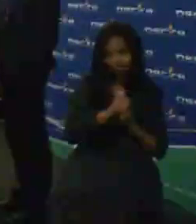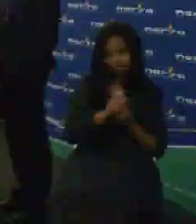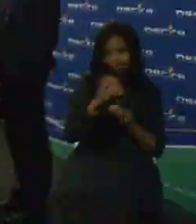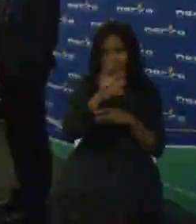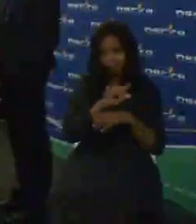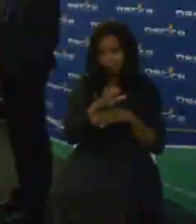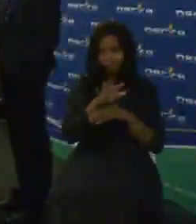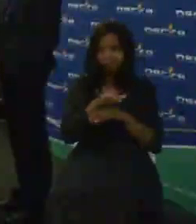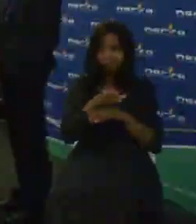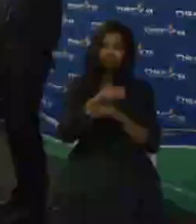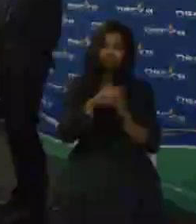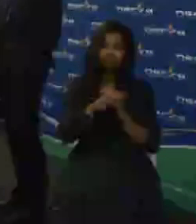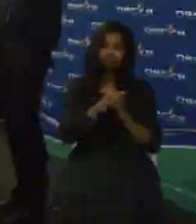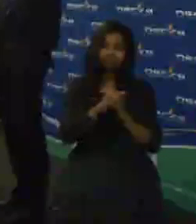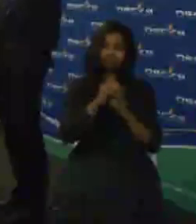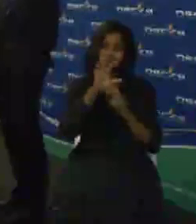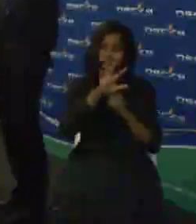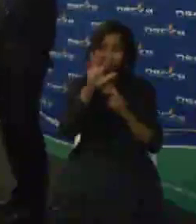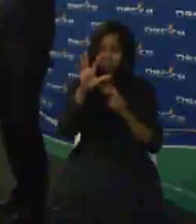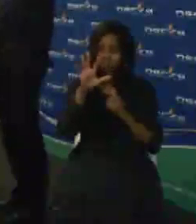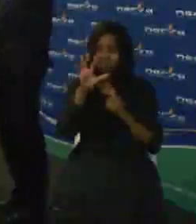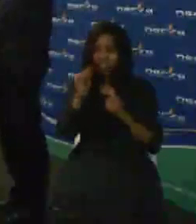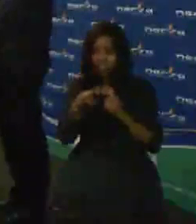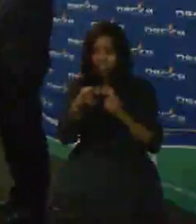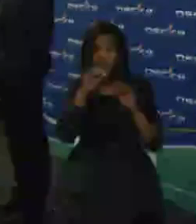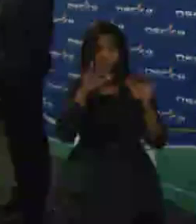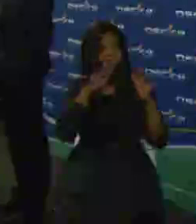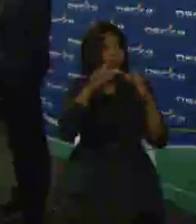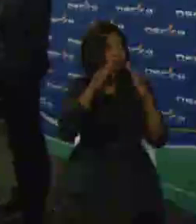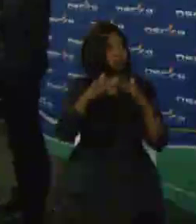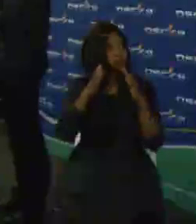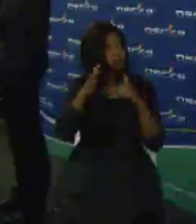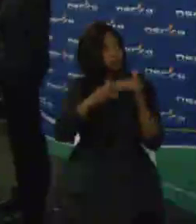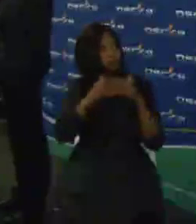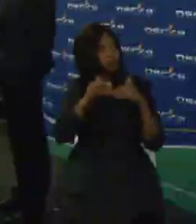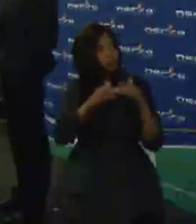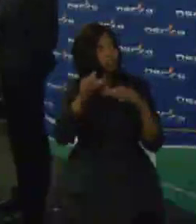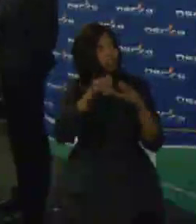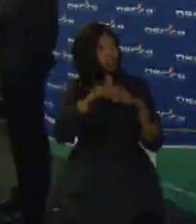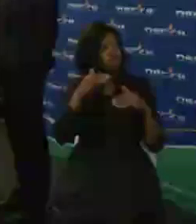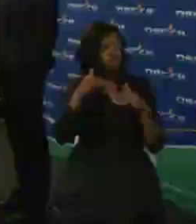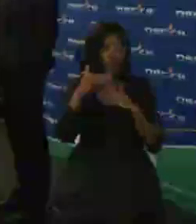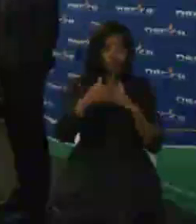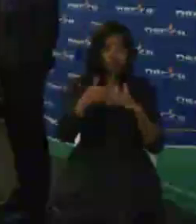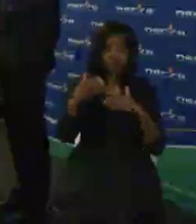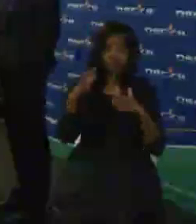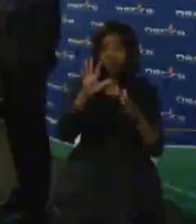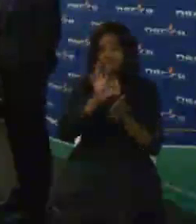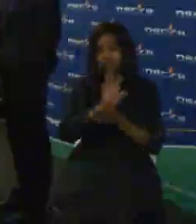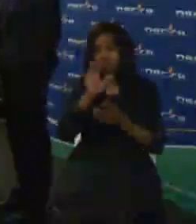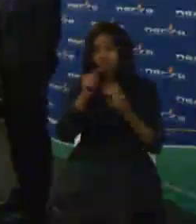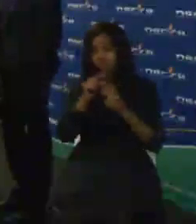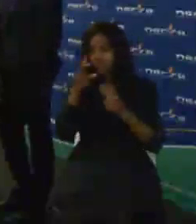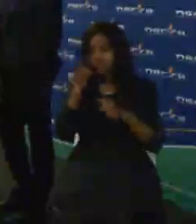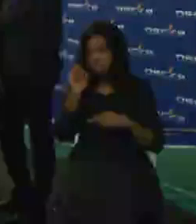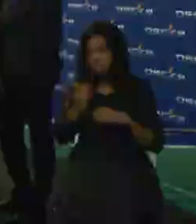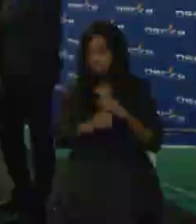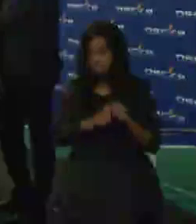are approximately 50,000 residential units have been brought to the market over the course of the last 15 to 20 years.